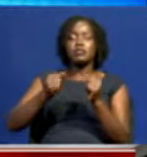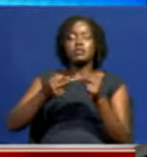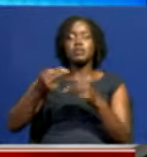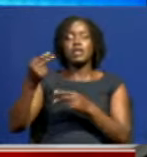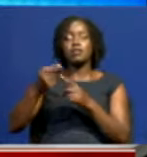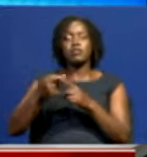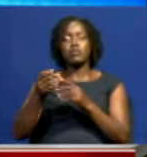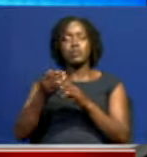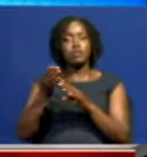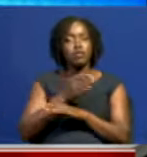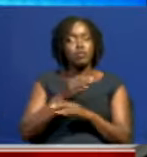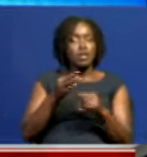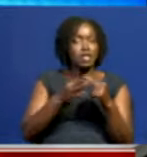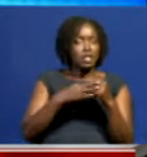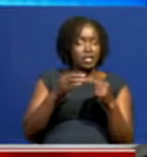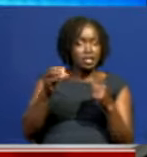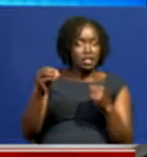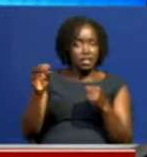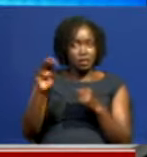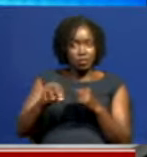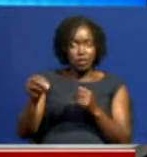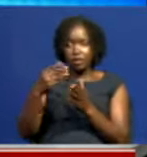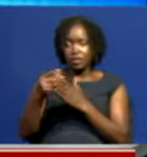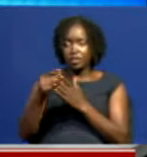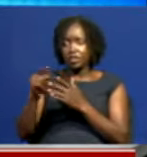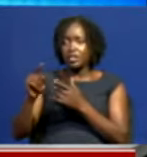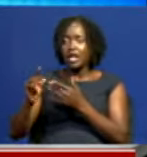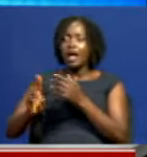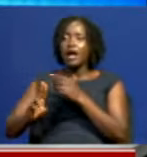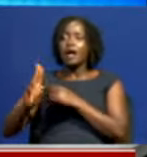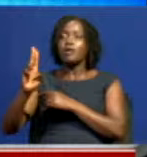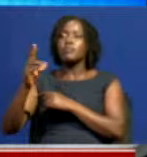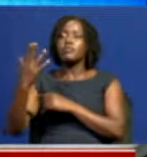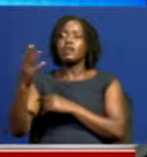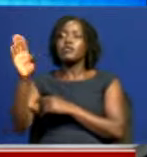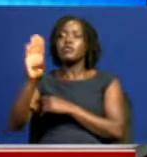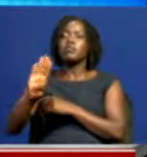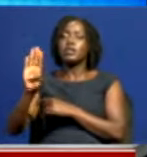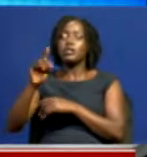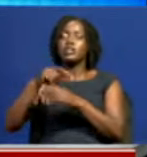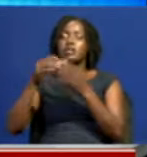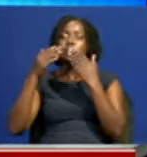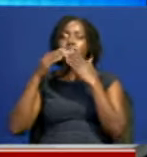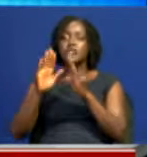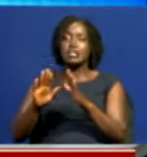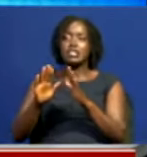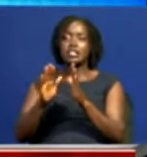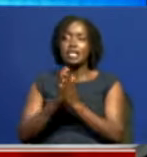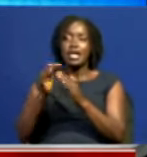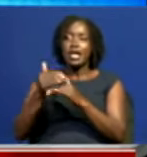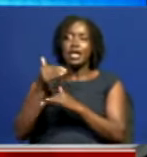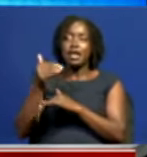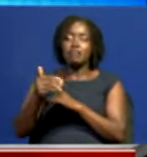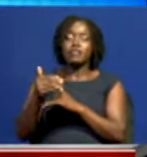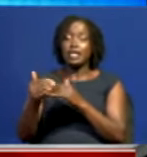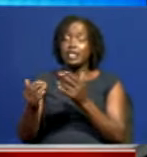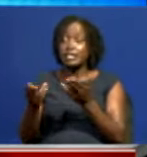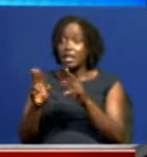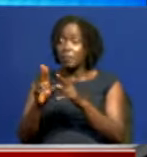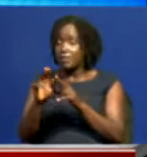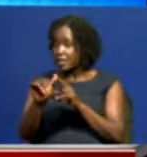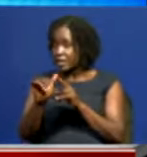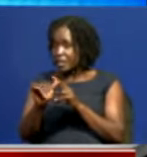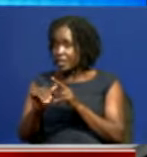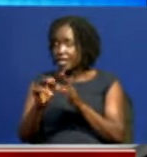the initial 800 million shillings to 5 billion when complete. This is after it emerged that